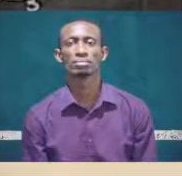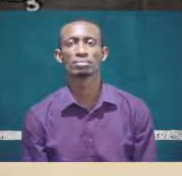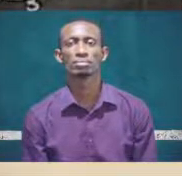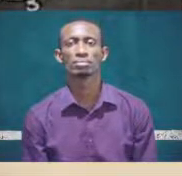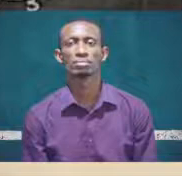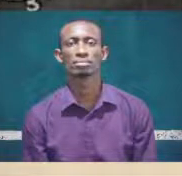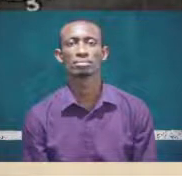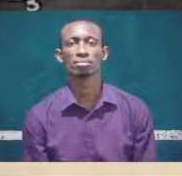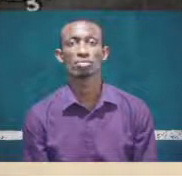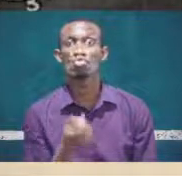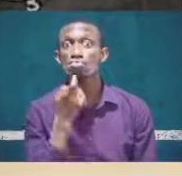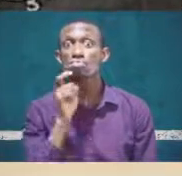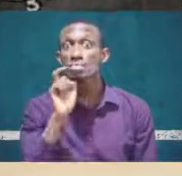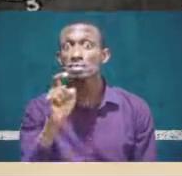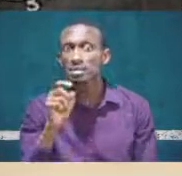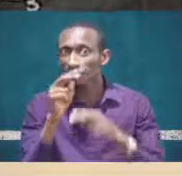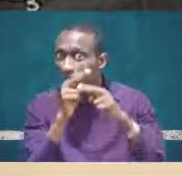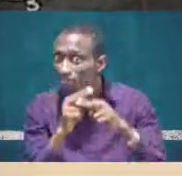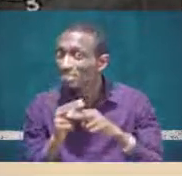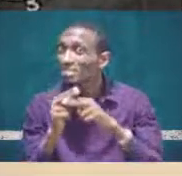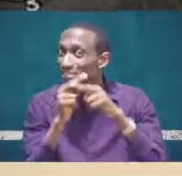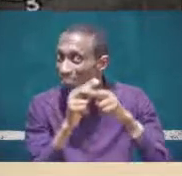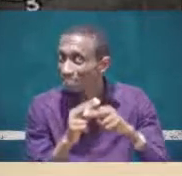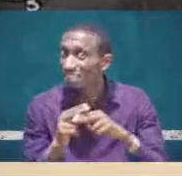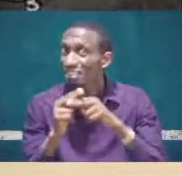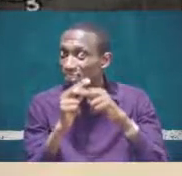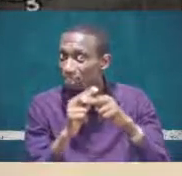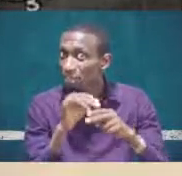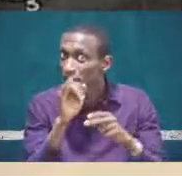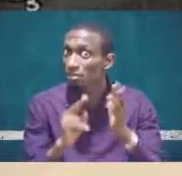You have to be careful when you use